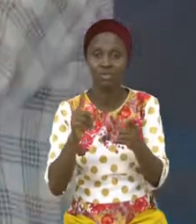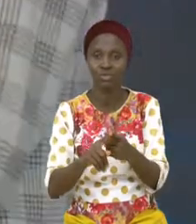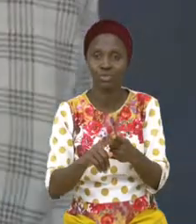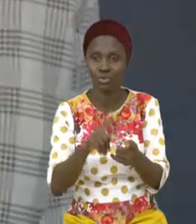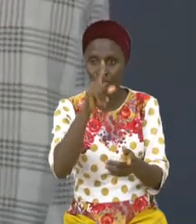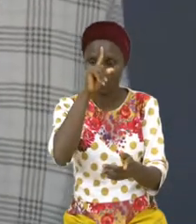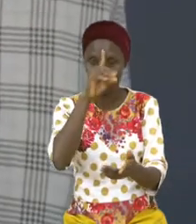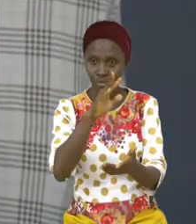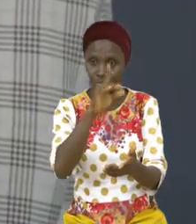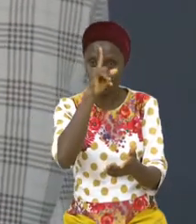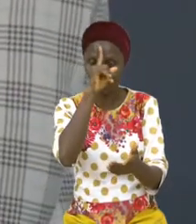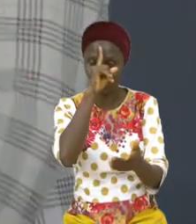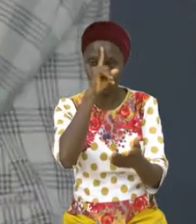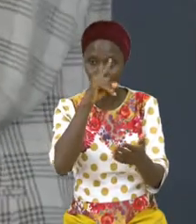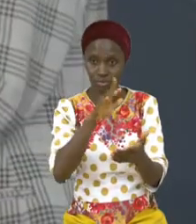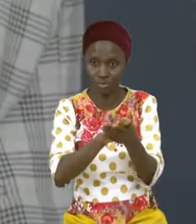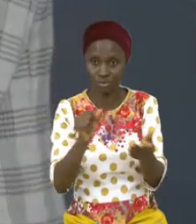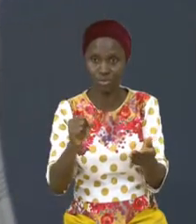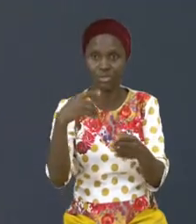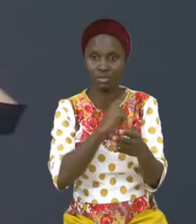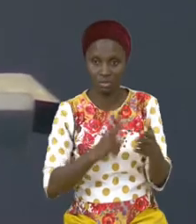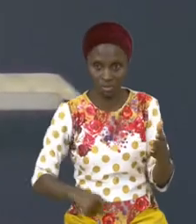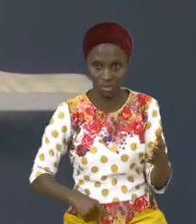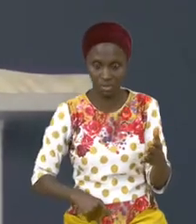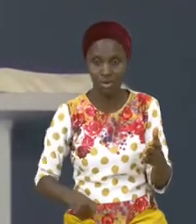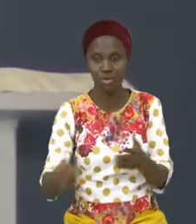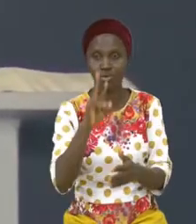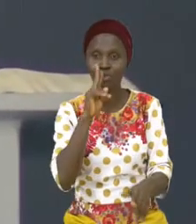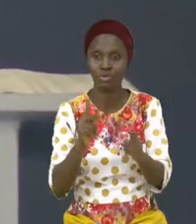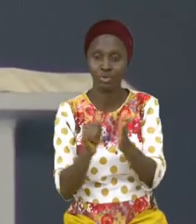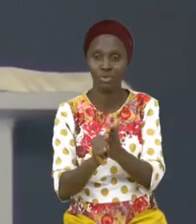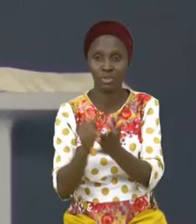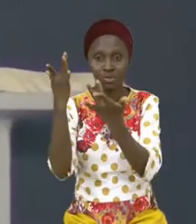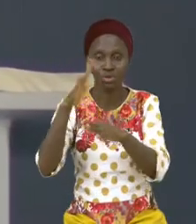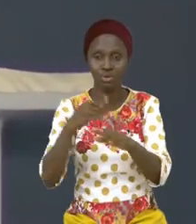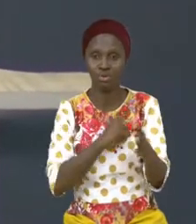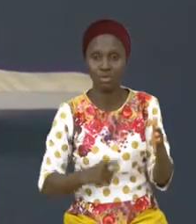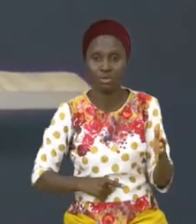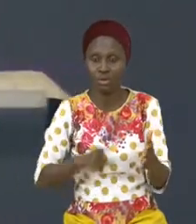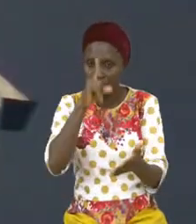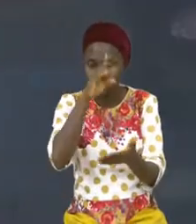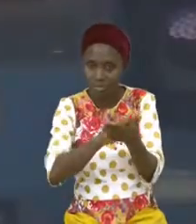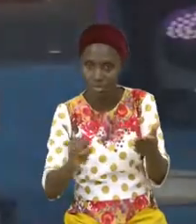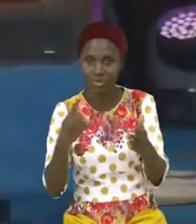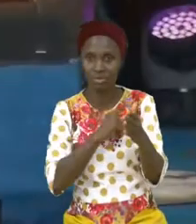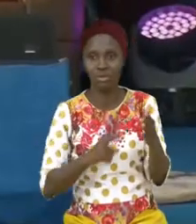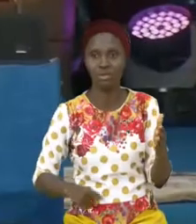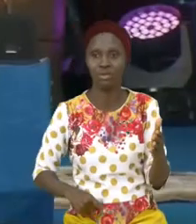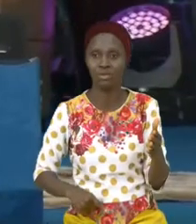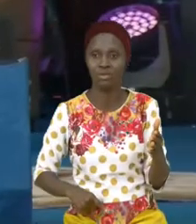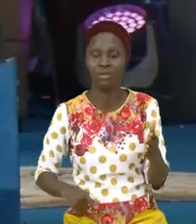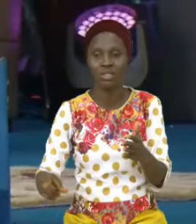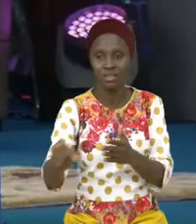the people waiting on the lord they are trusting in the lord they teach the lord